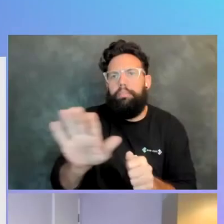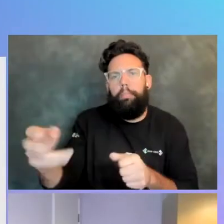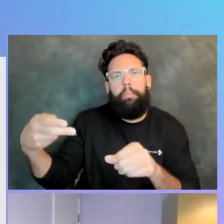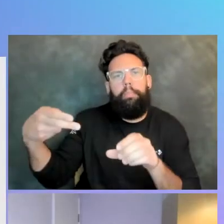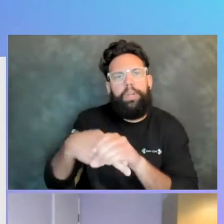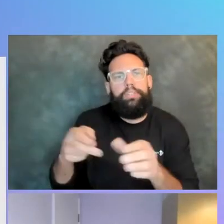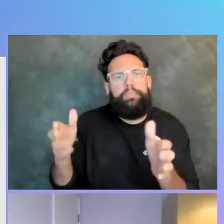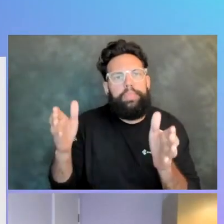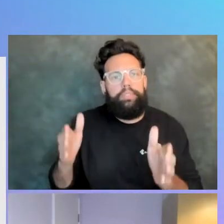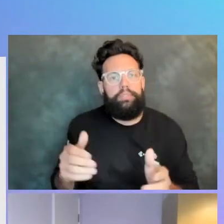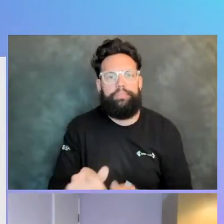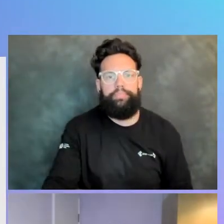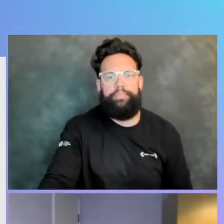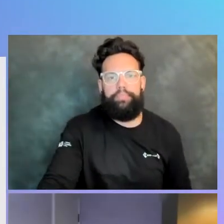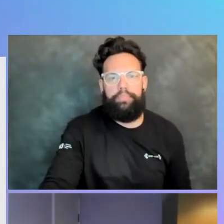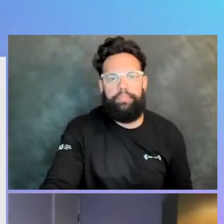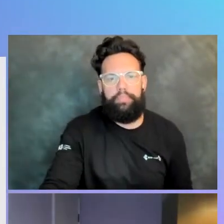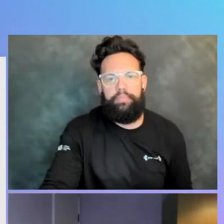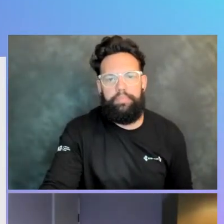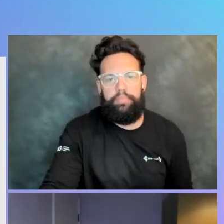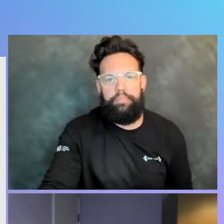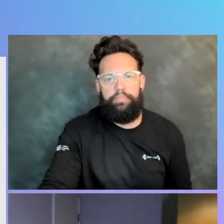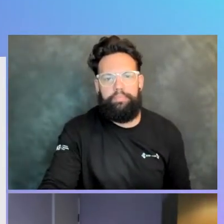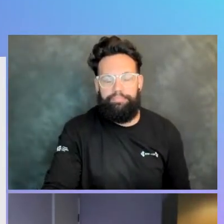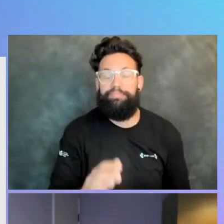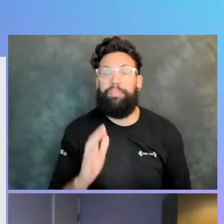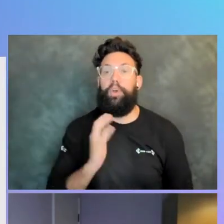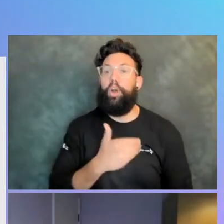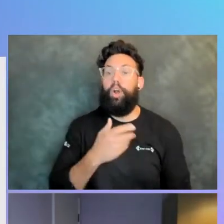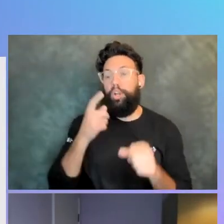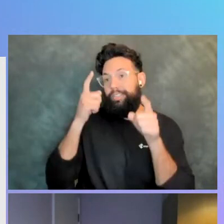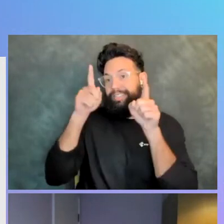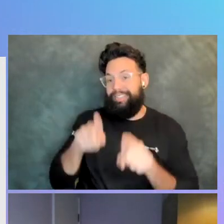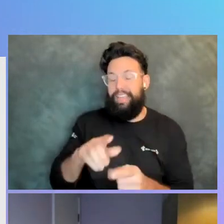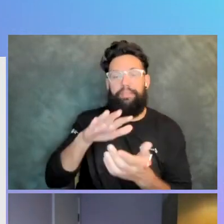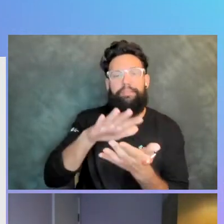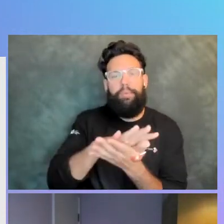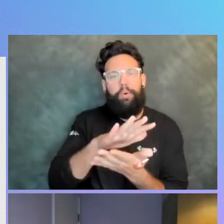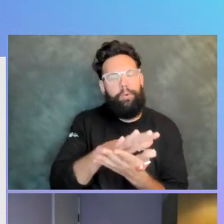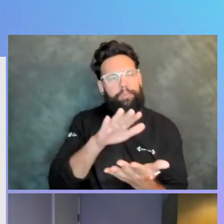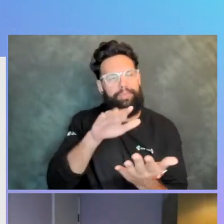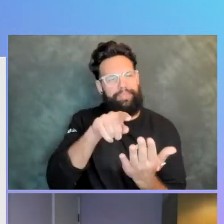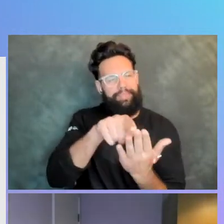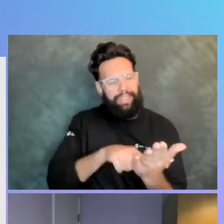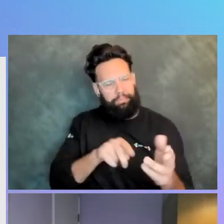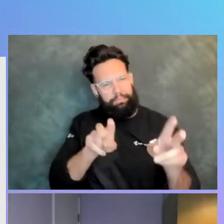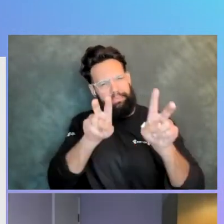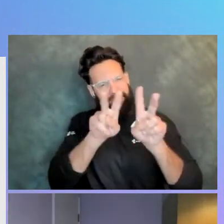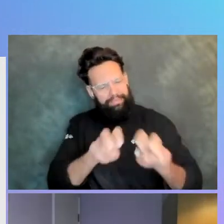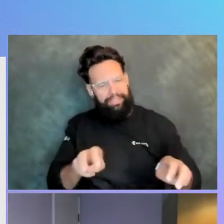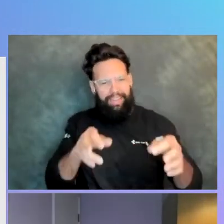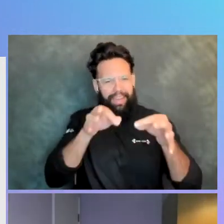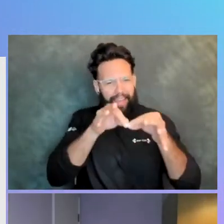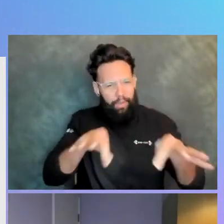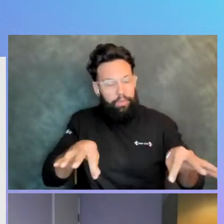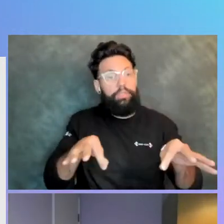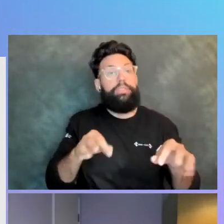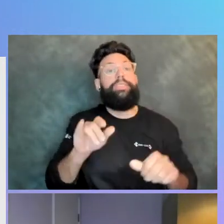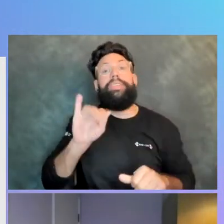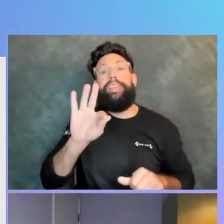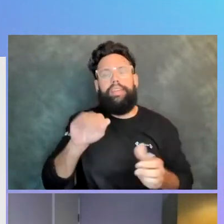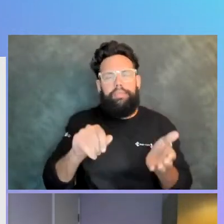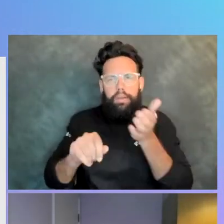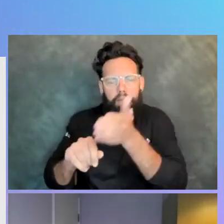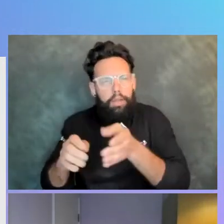work involved examining the language that we use and how its tone could be interpreted, grouping together information